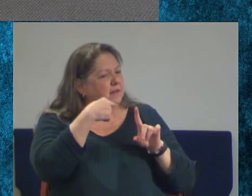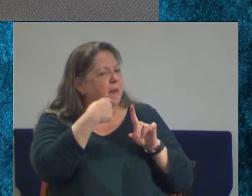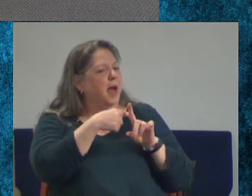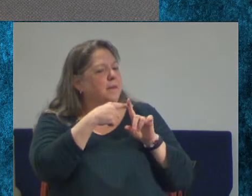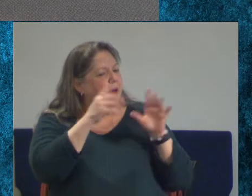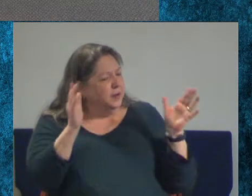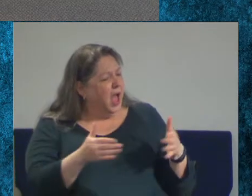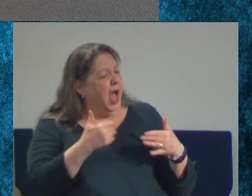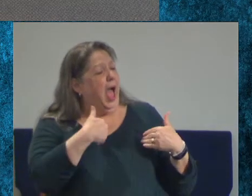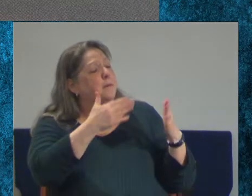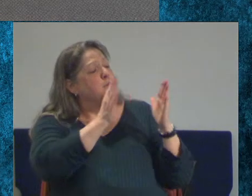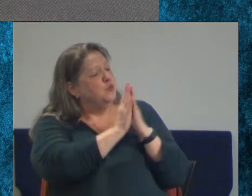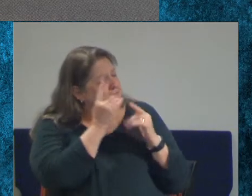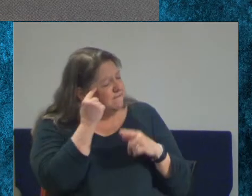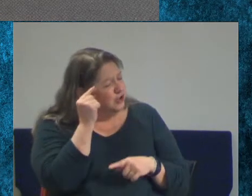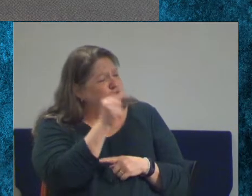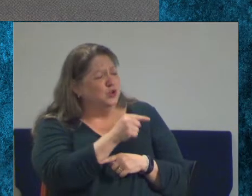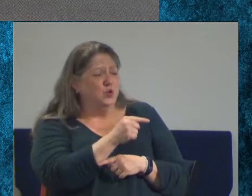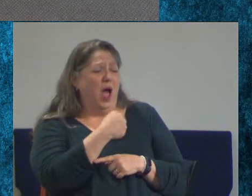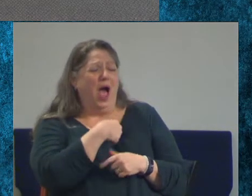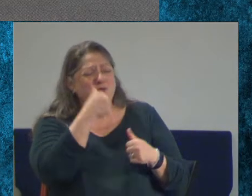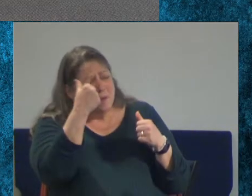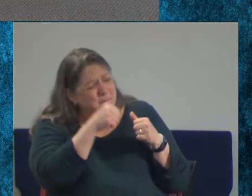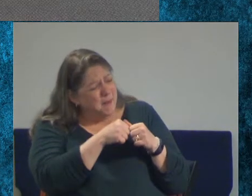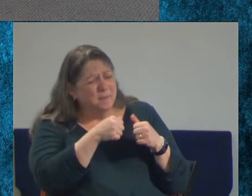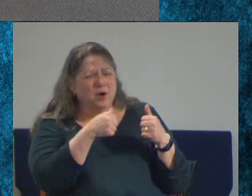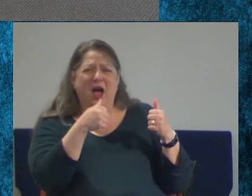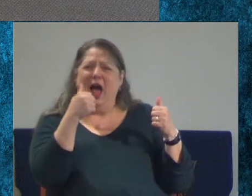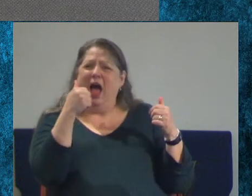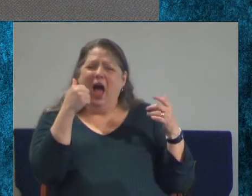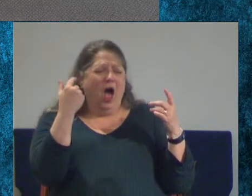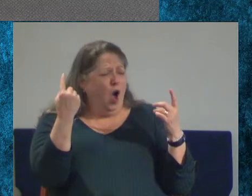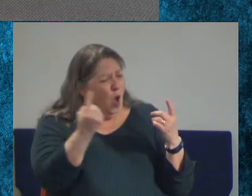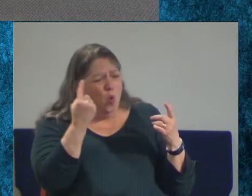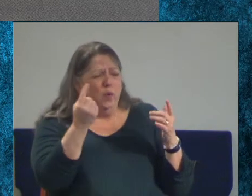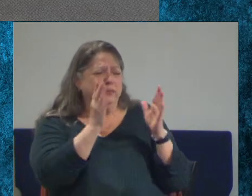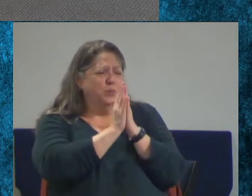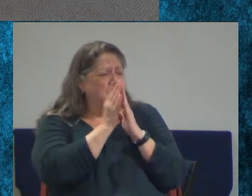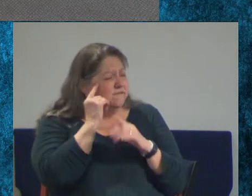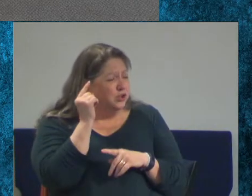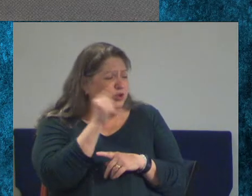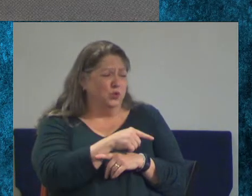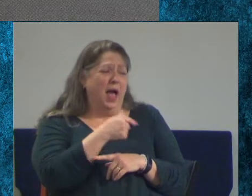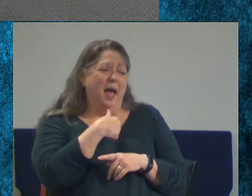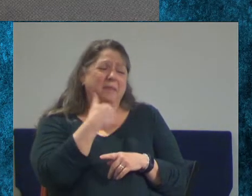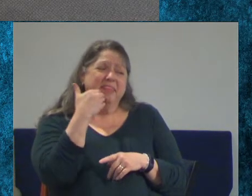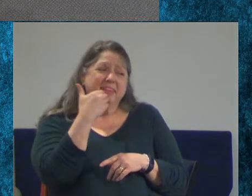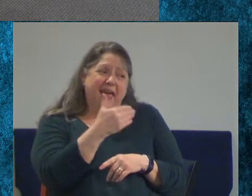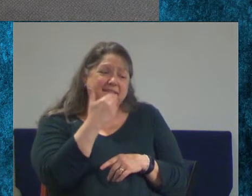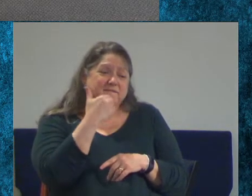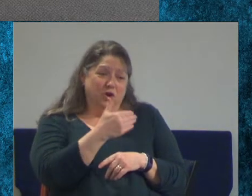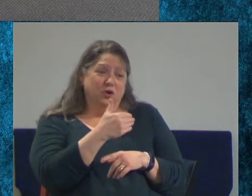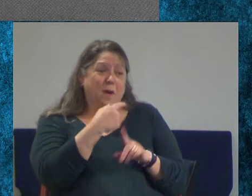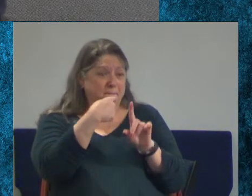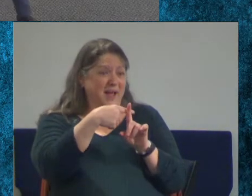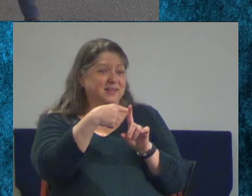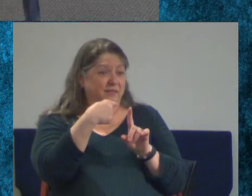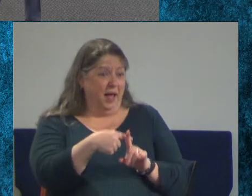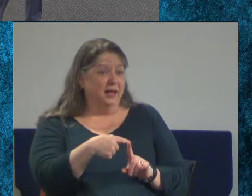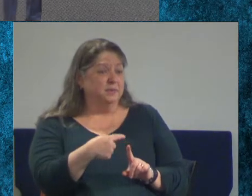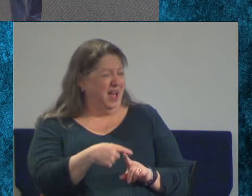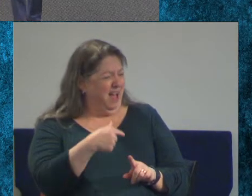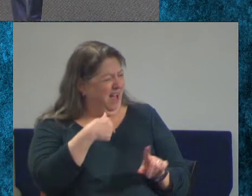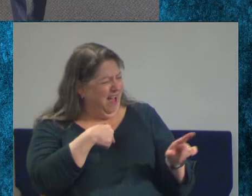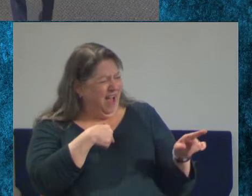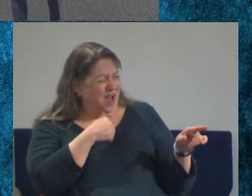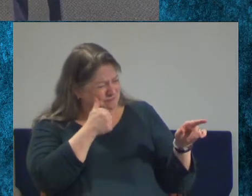him. Hey, I'm praying for you. I remember you in my prayers. I'm thankful then, he says in verse 5. He says, and I am